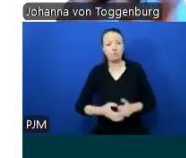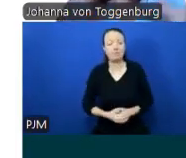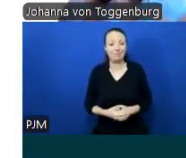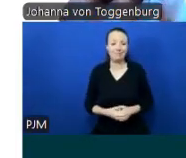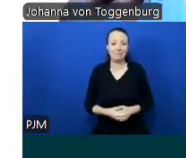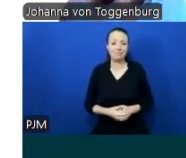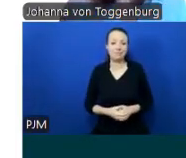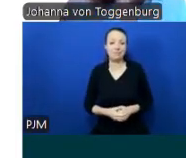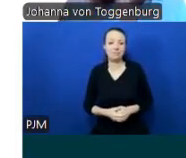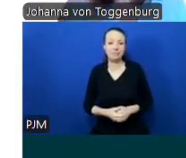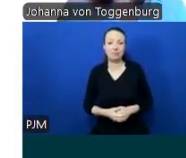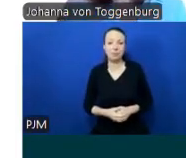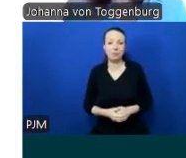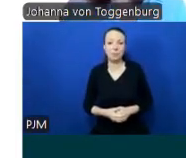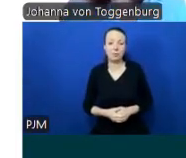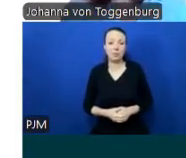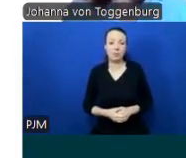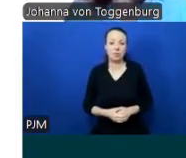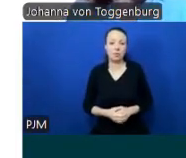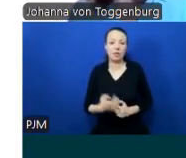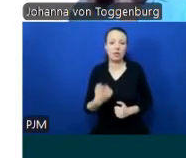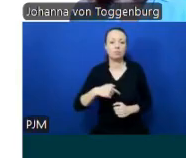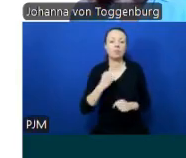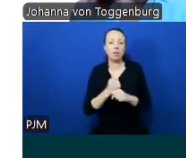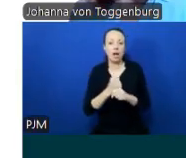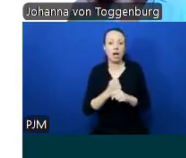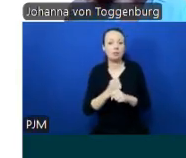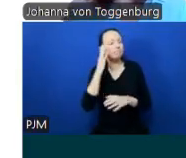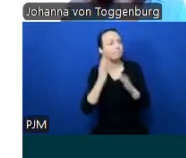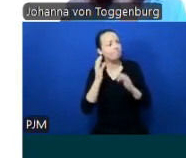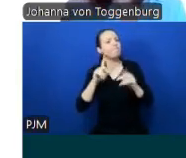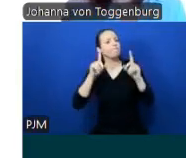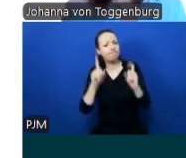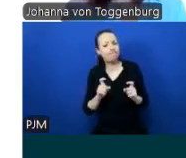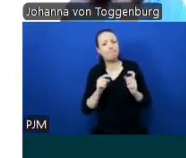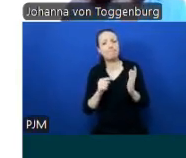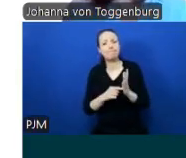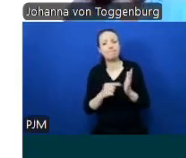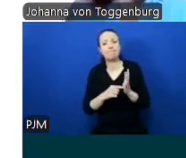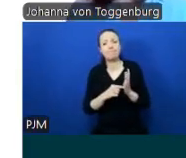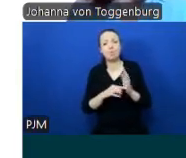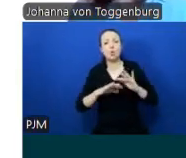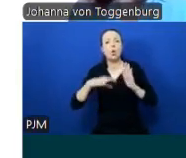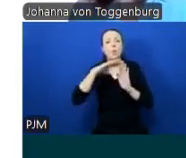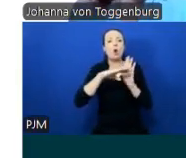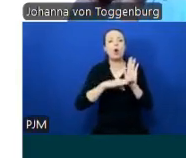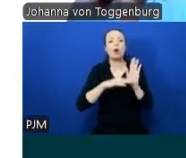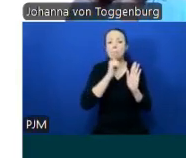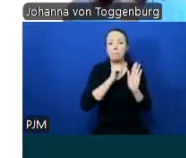of our work on this issue was actually a pilot program supported by